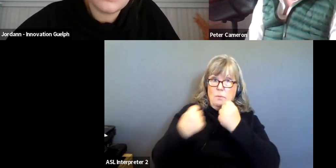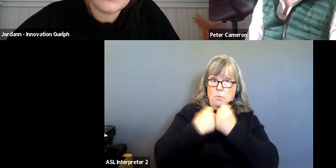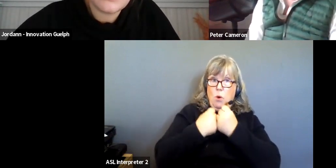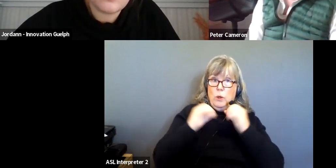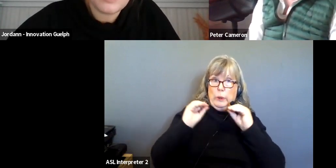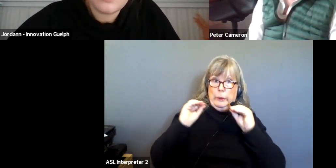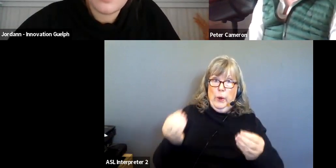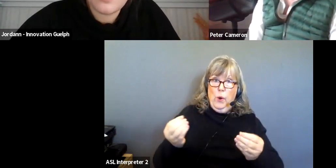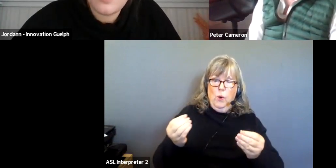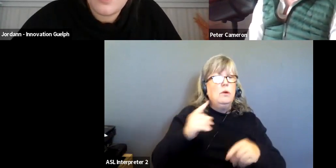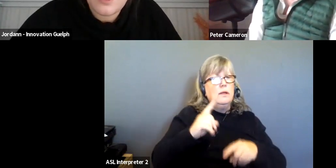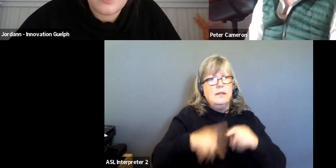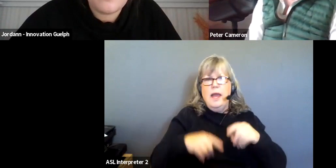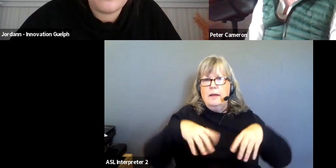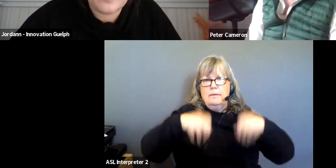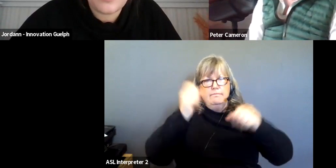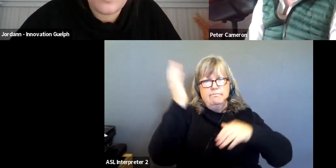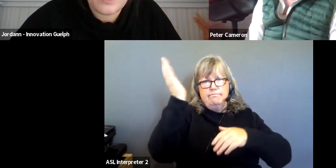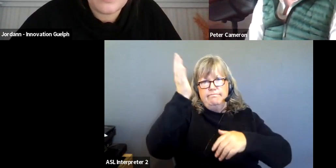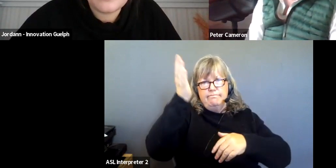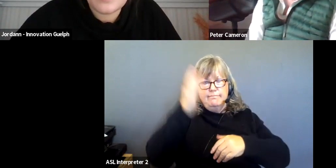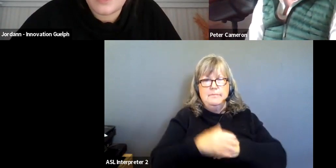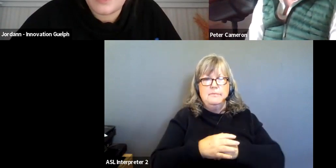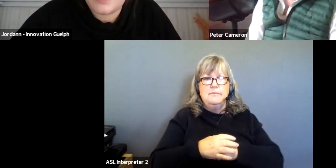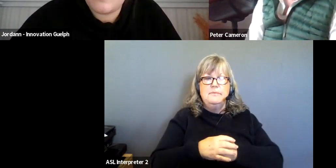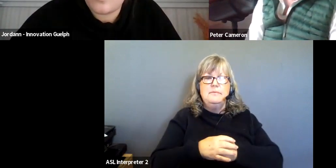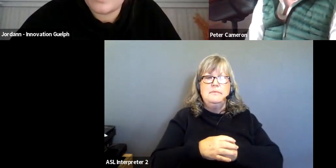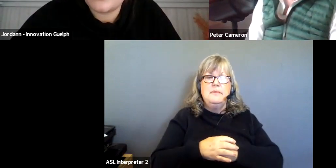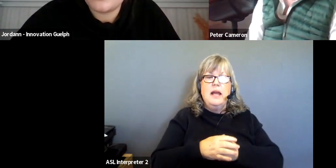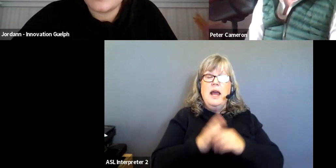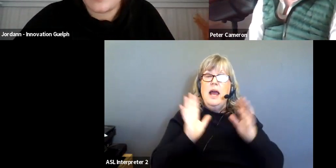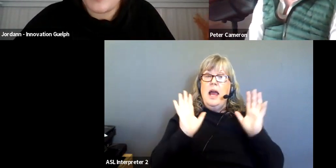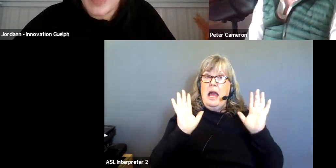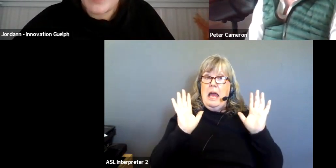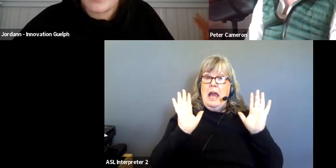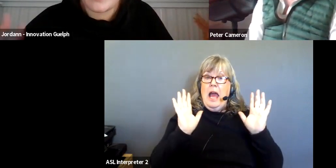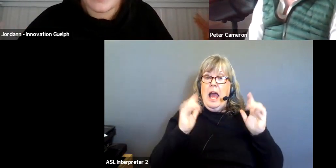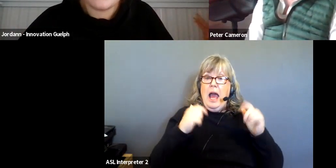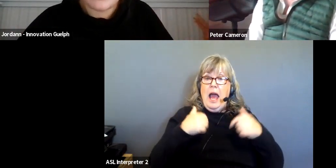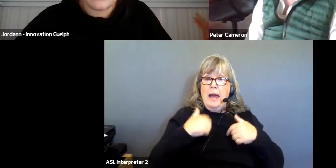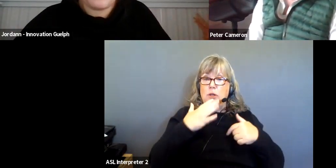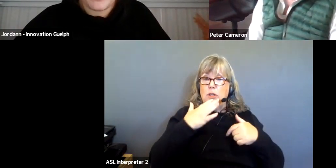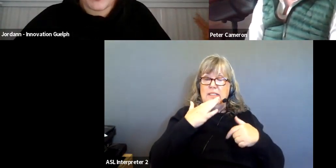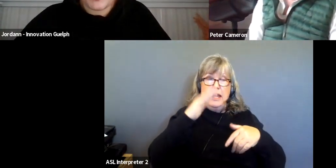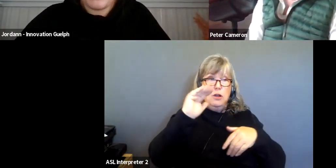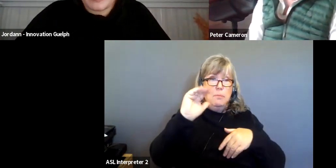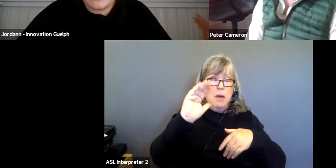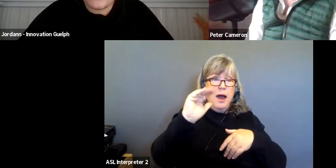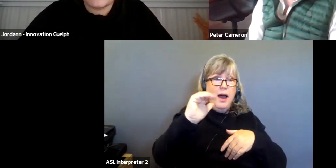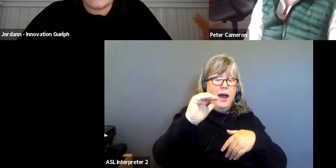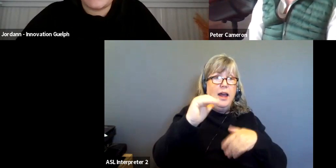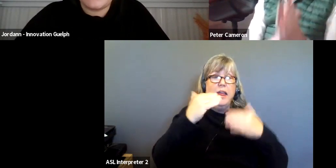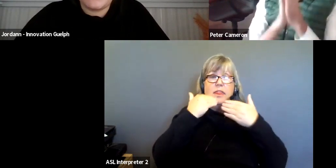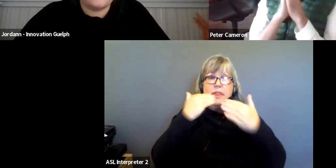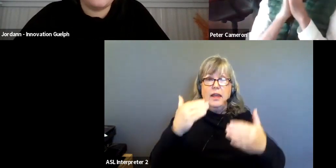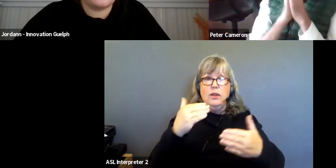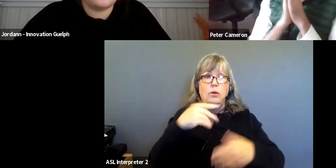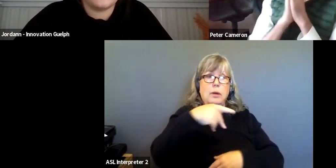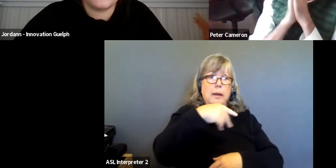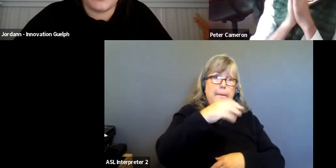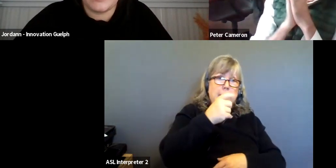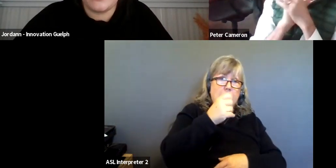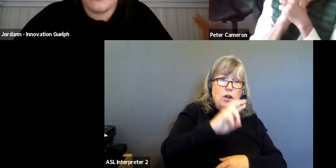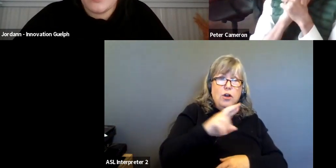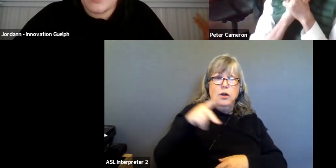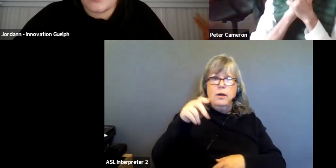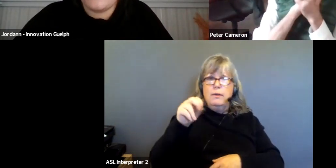Toolkit Tuesdays every month. Otherwise, I am going to say goodbye. Again, thank you, Peter, Penny, Roxanne. Thank you, everyone,